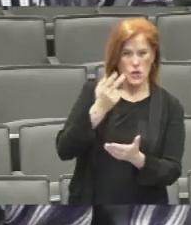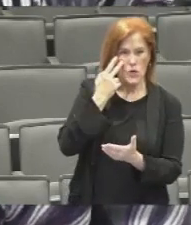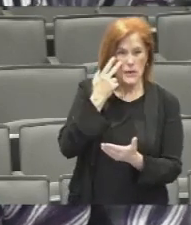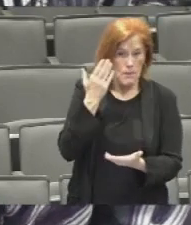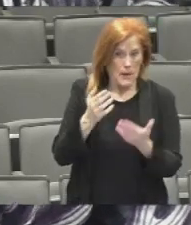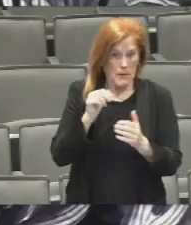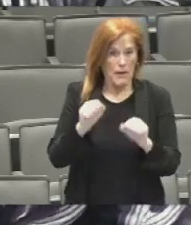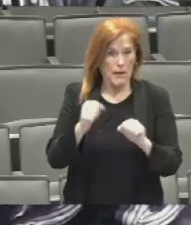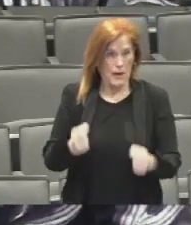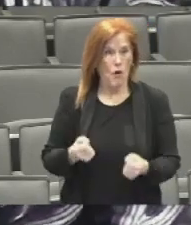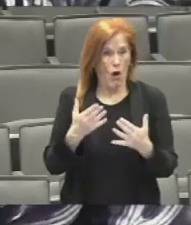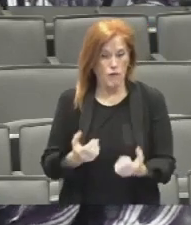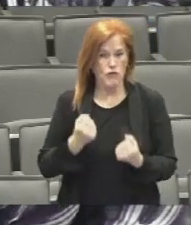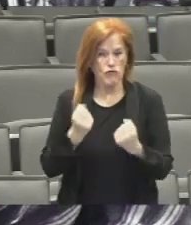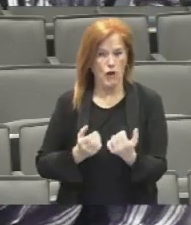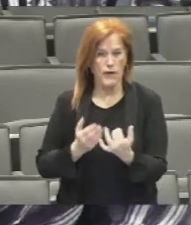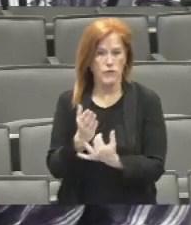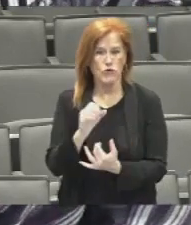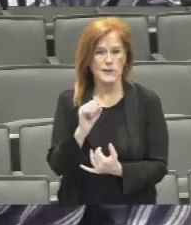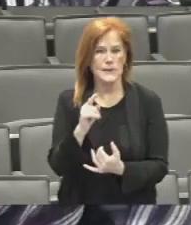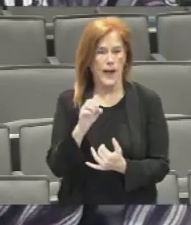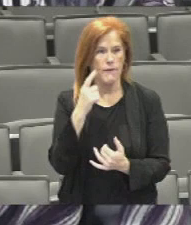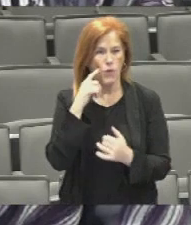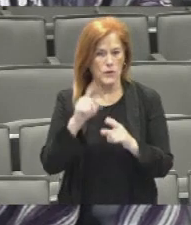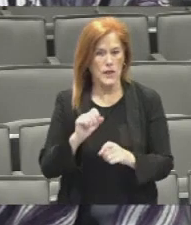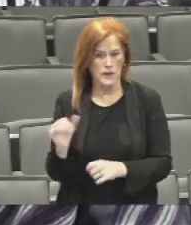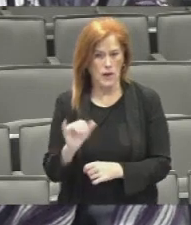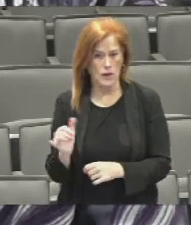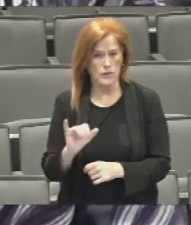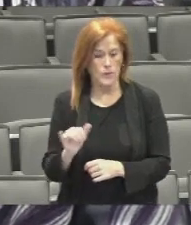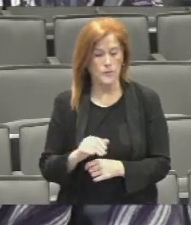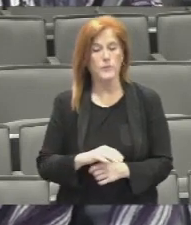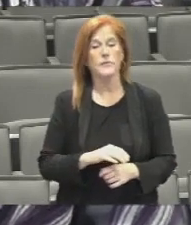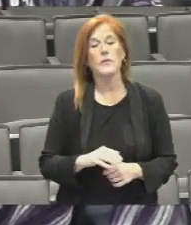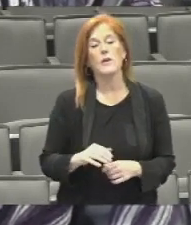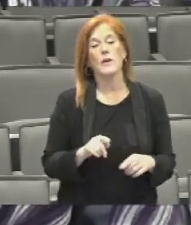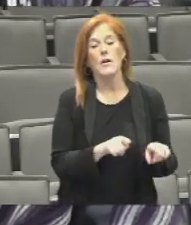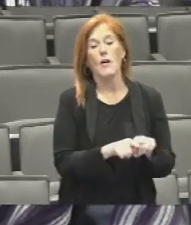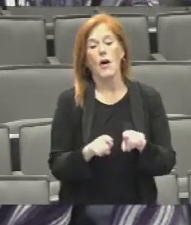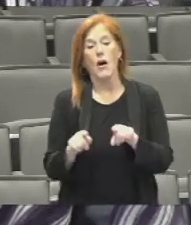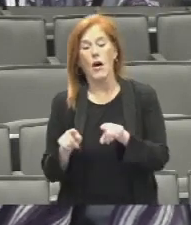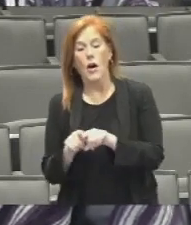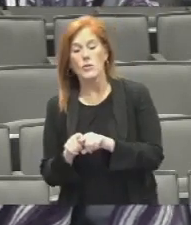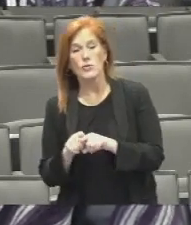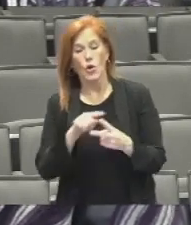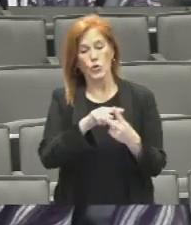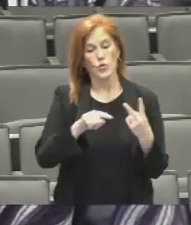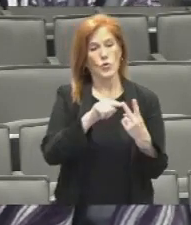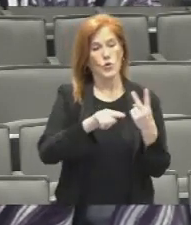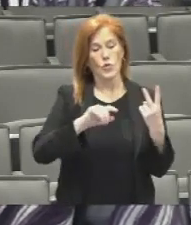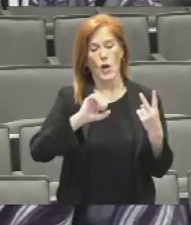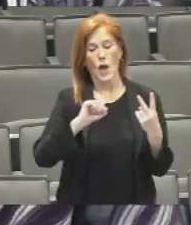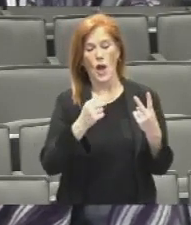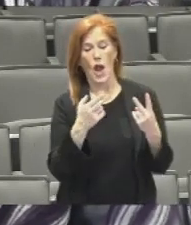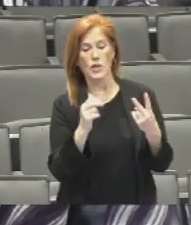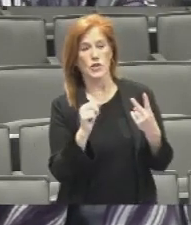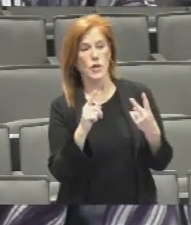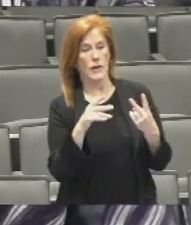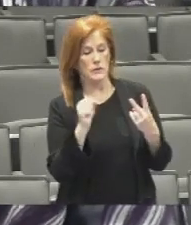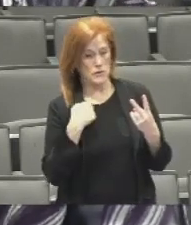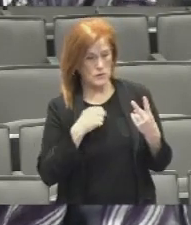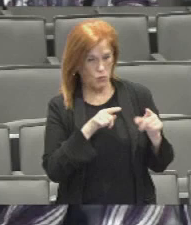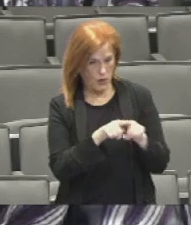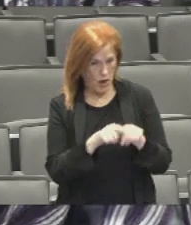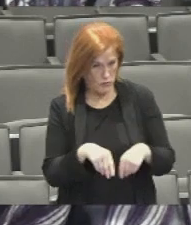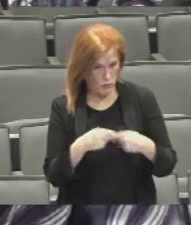sites. We have done some special testing, however, at two of the shelters. We